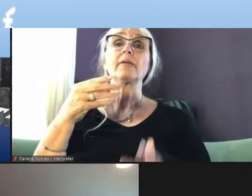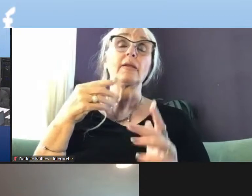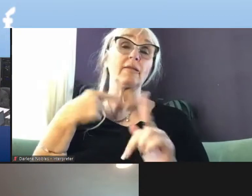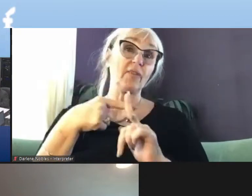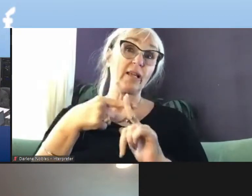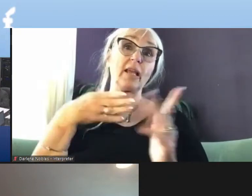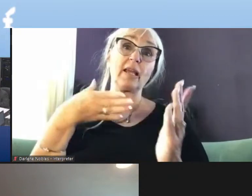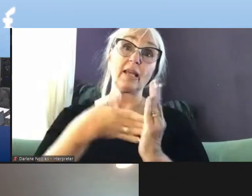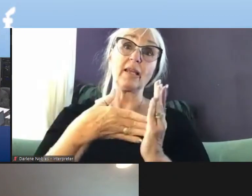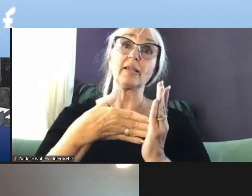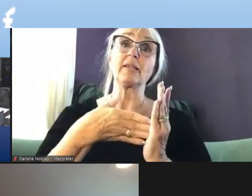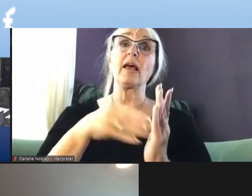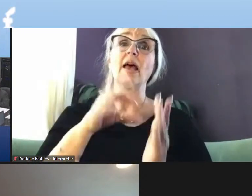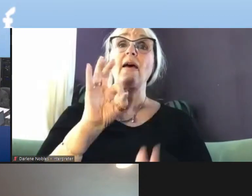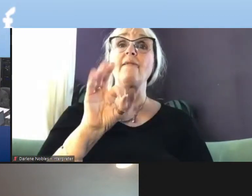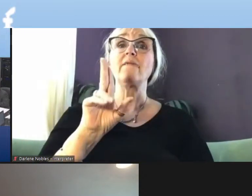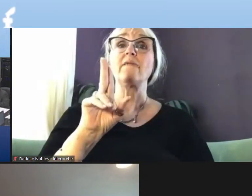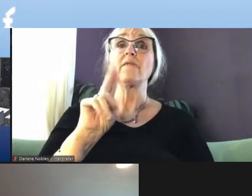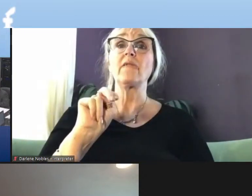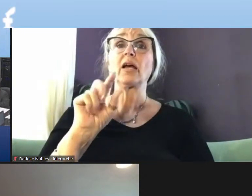things.